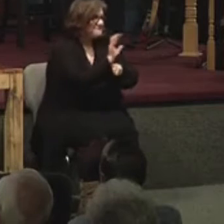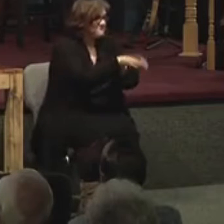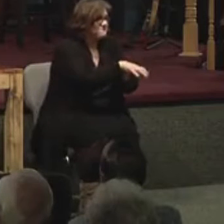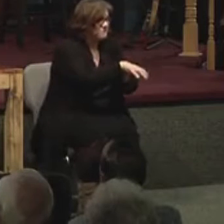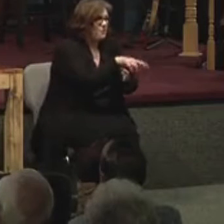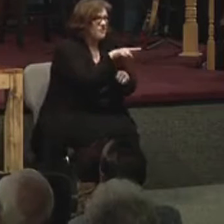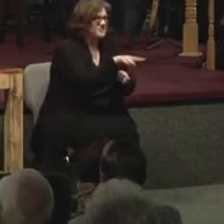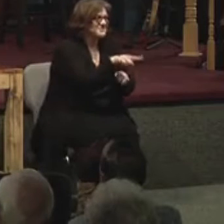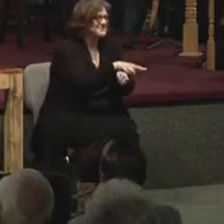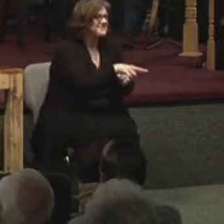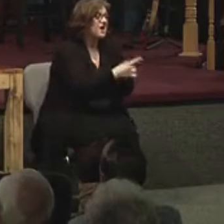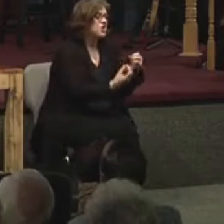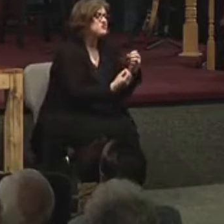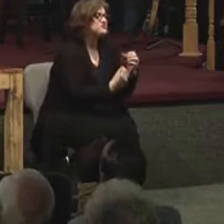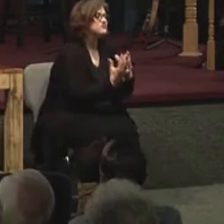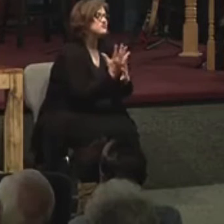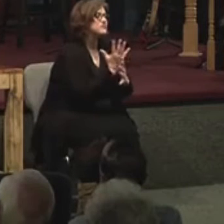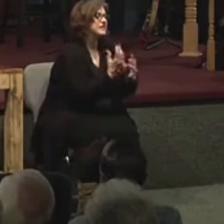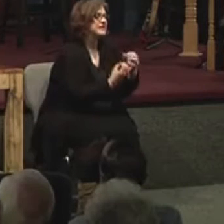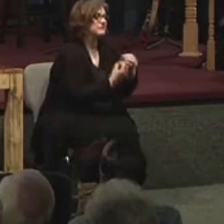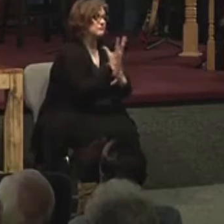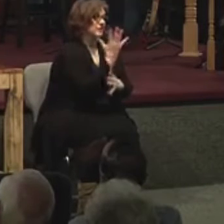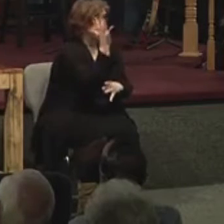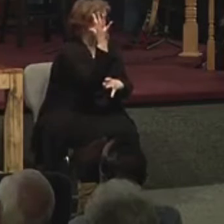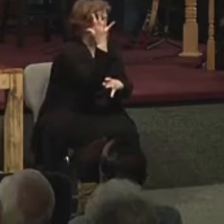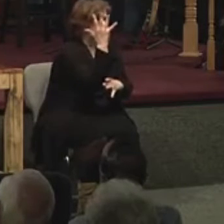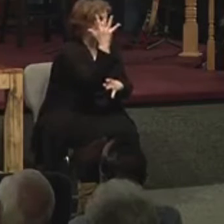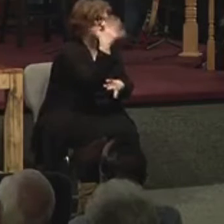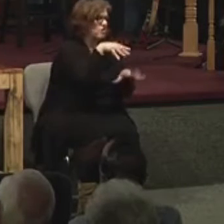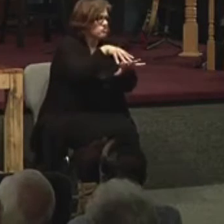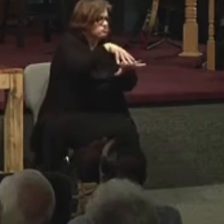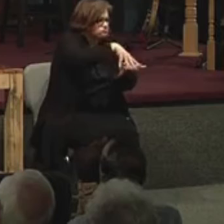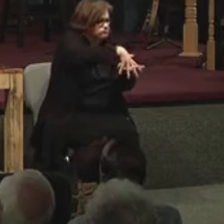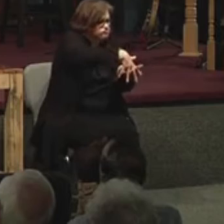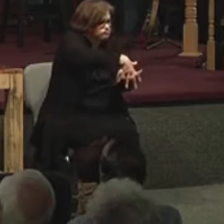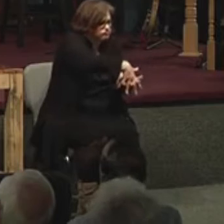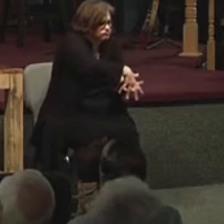allow it to draw you deeper into this relationship with God as you rely on him.